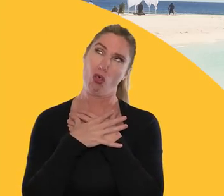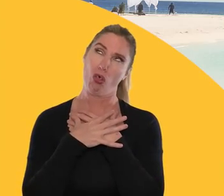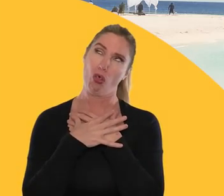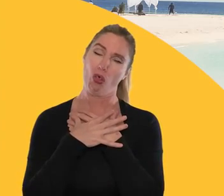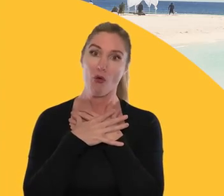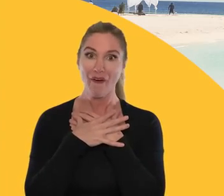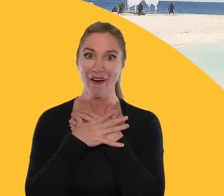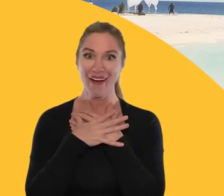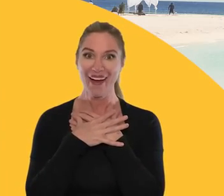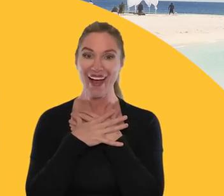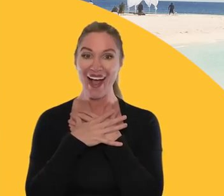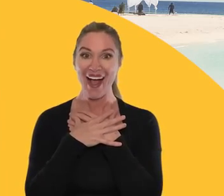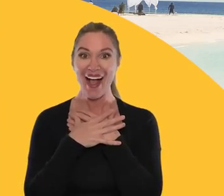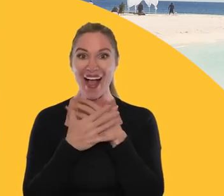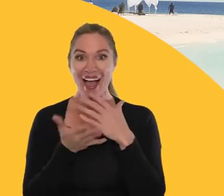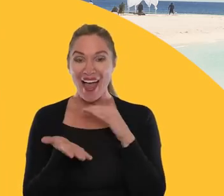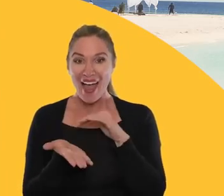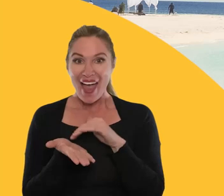Burp.